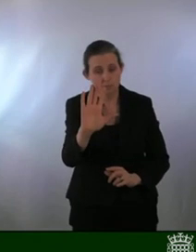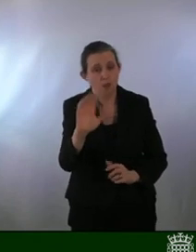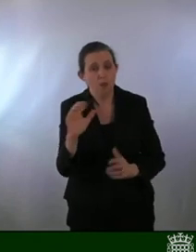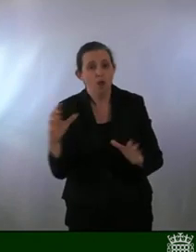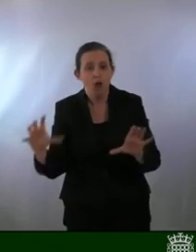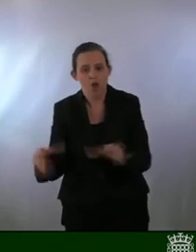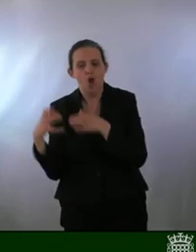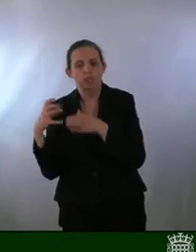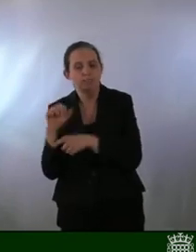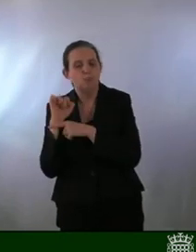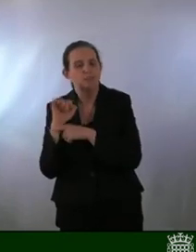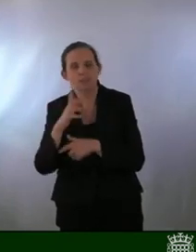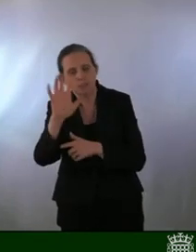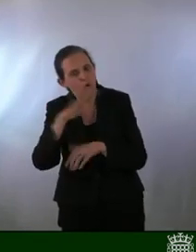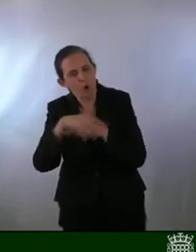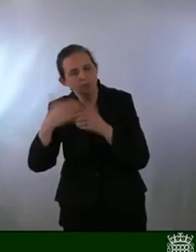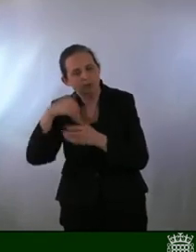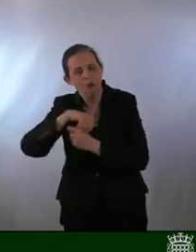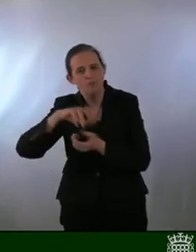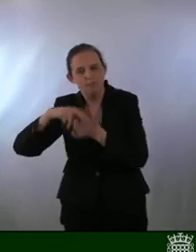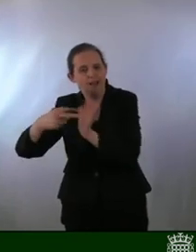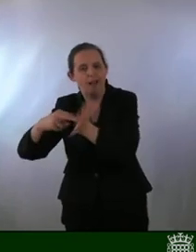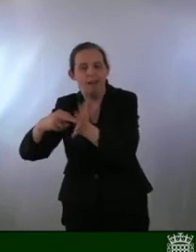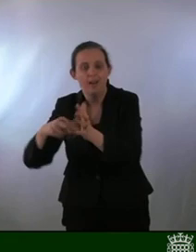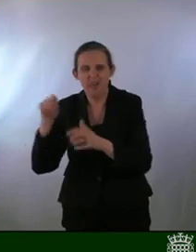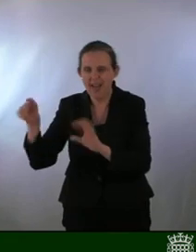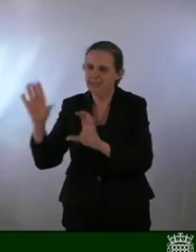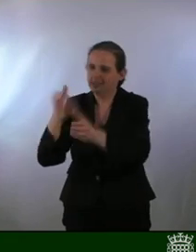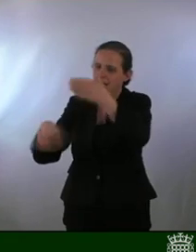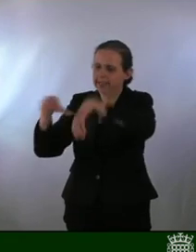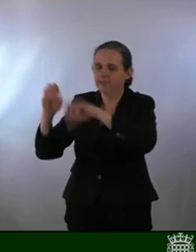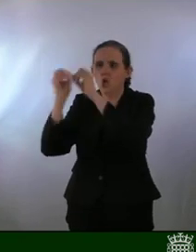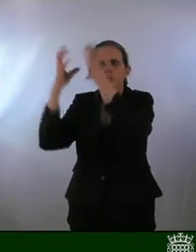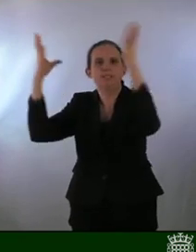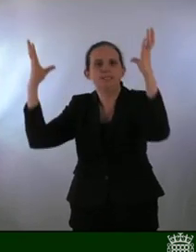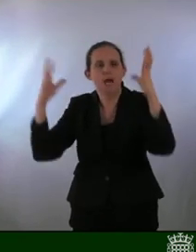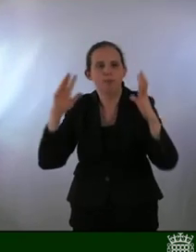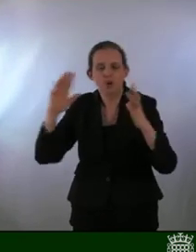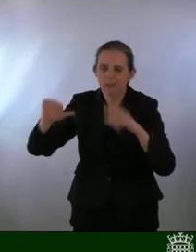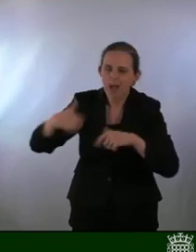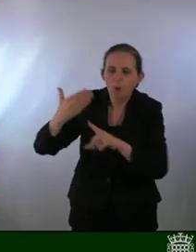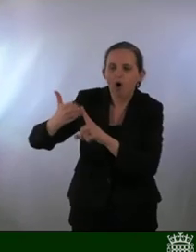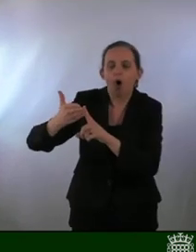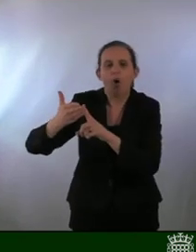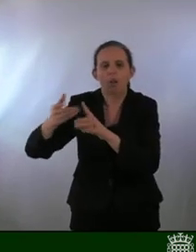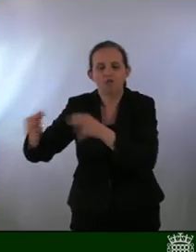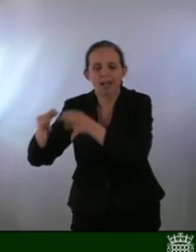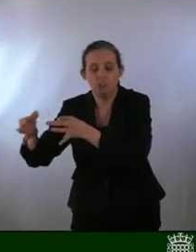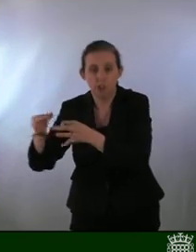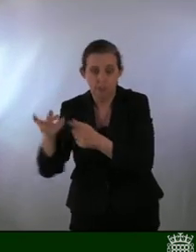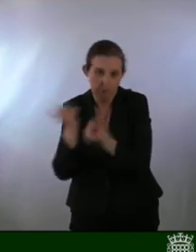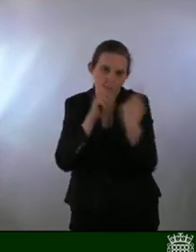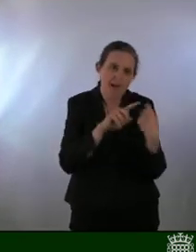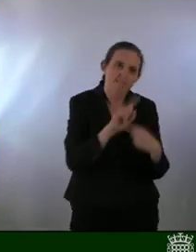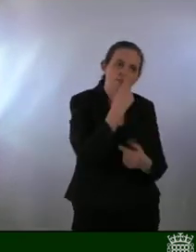plan, and it's a scientific concept. It is not a goal or a strategy. And on the first part of this question, yes,